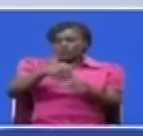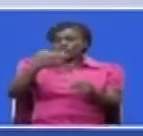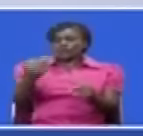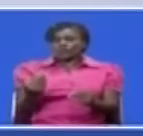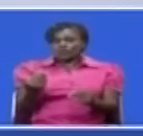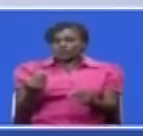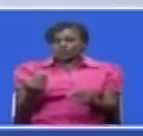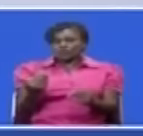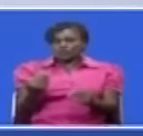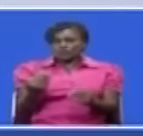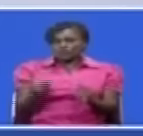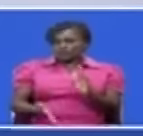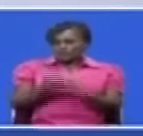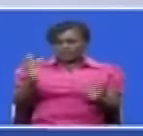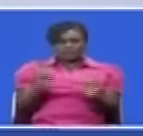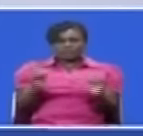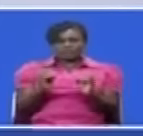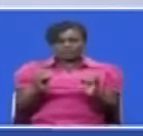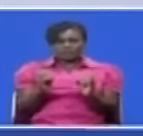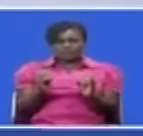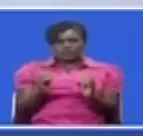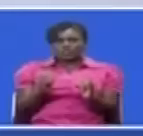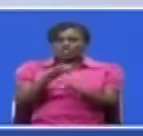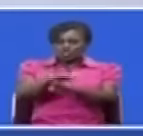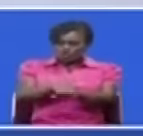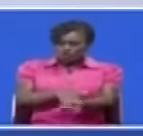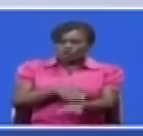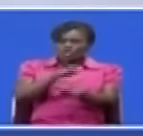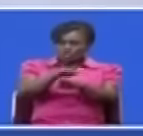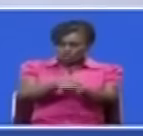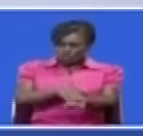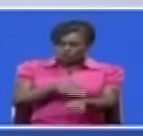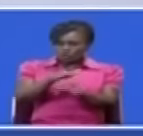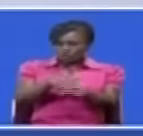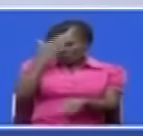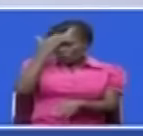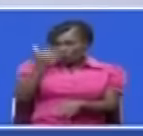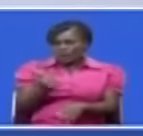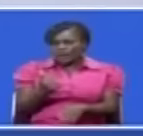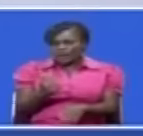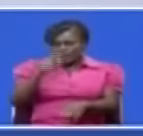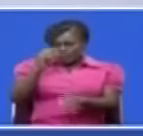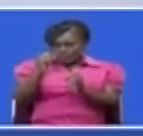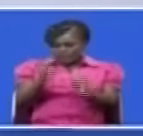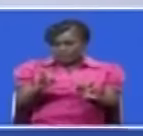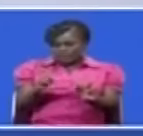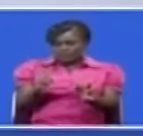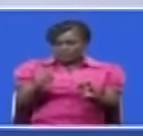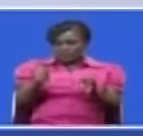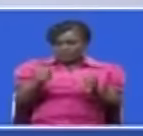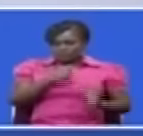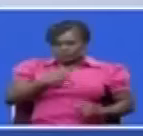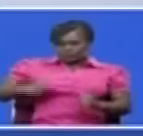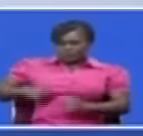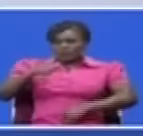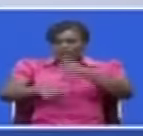never instantaneous. They're always phased out over time. And the main reason is because, especially when it's a military action, you